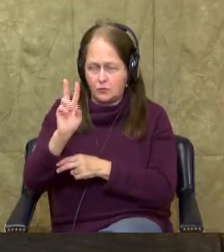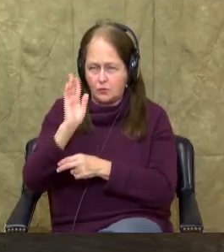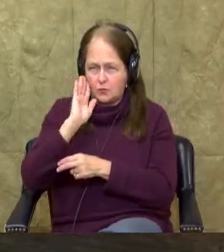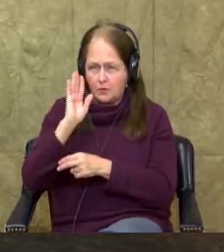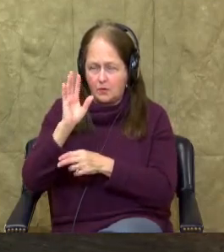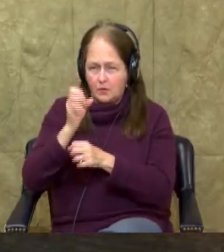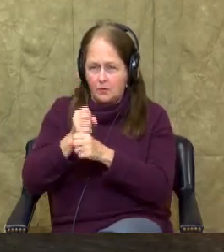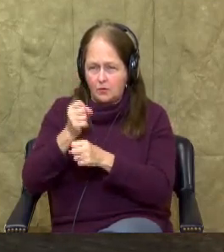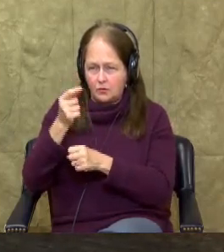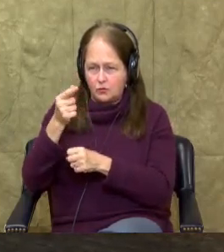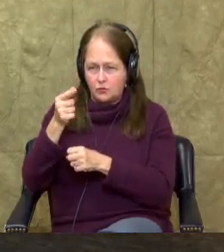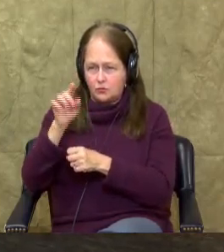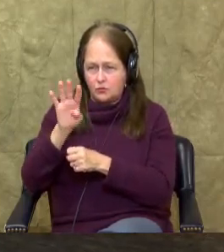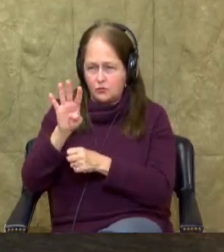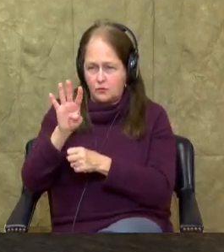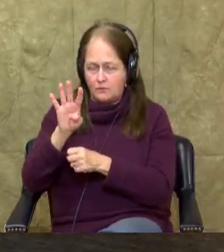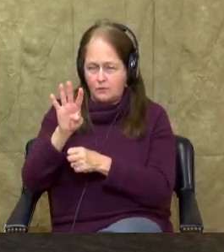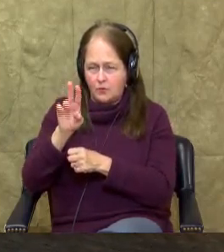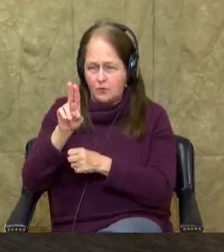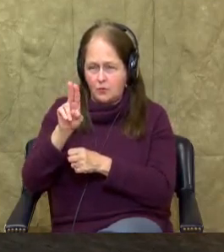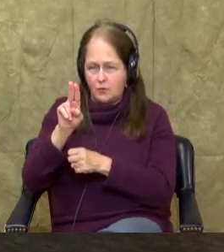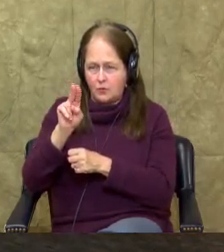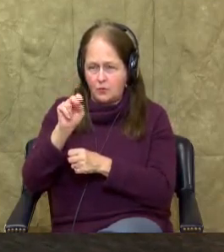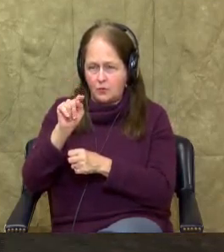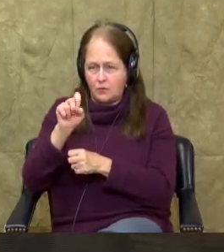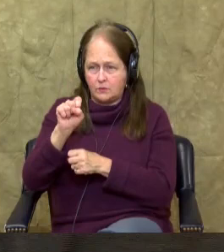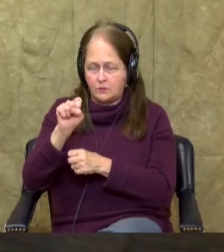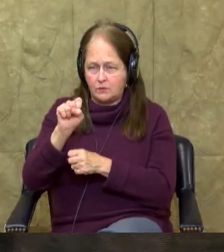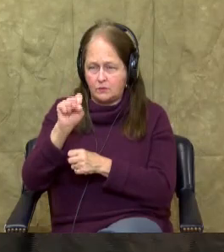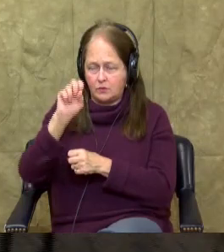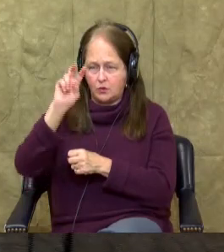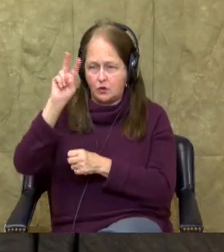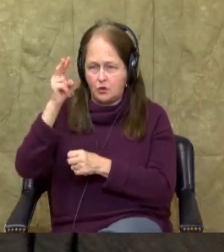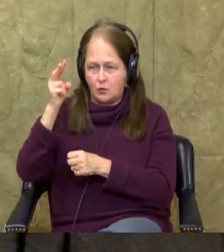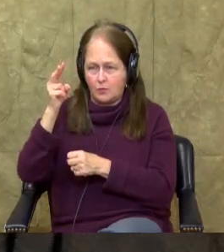get 24 units cubed.